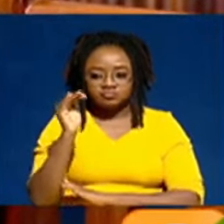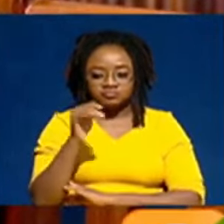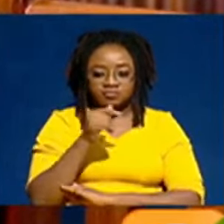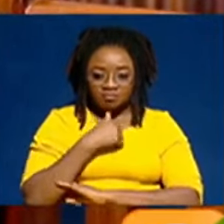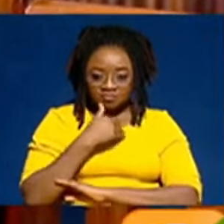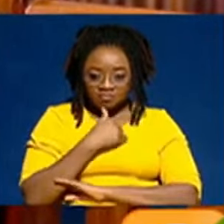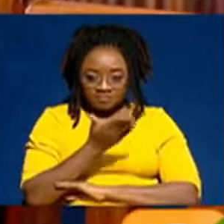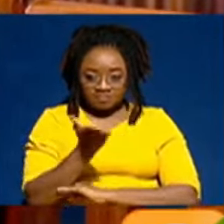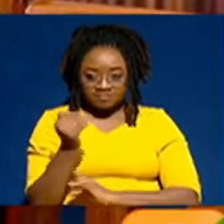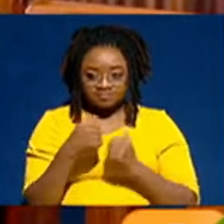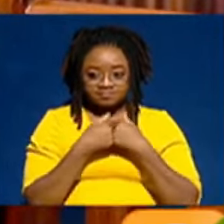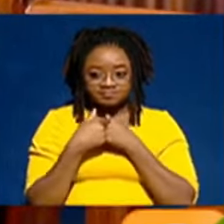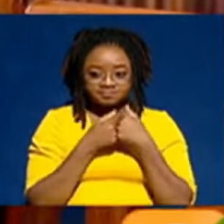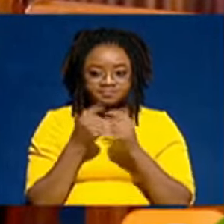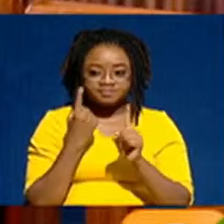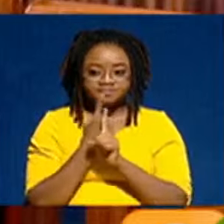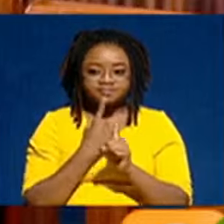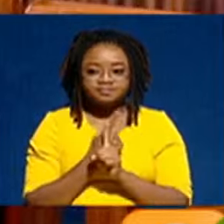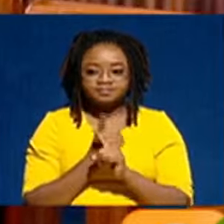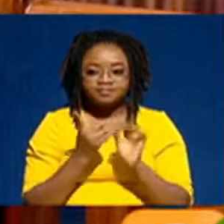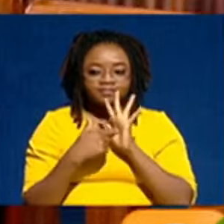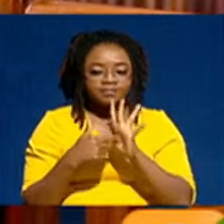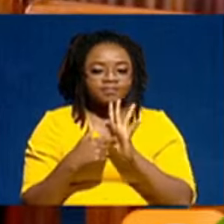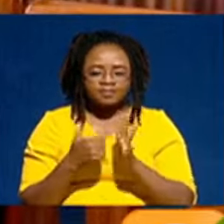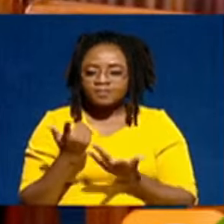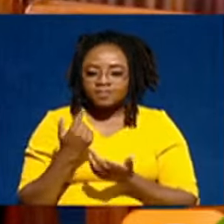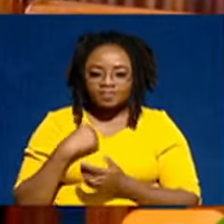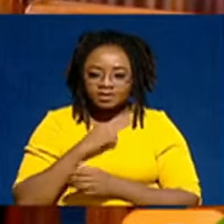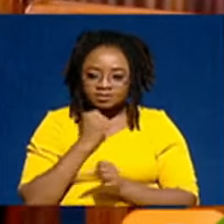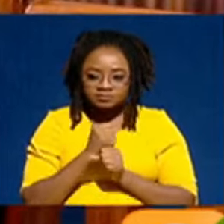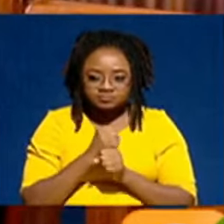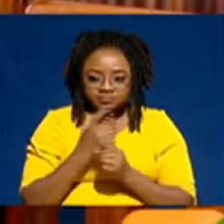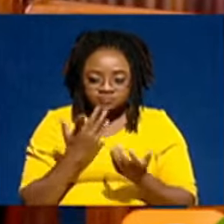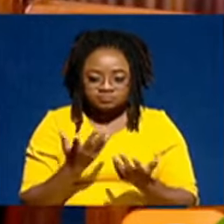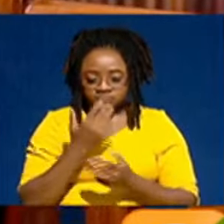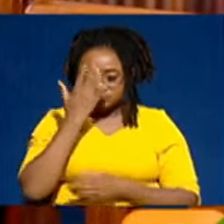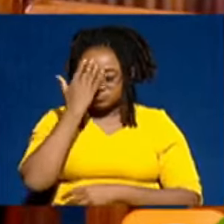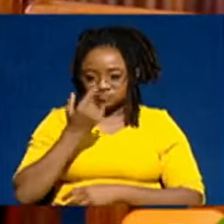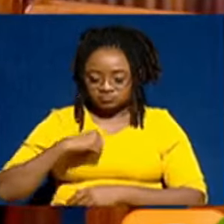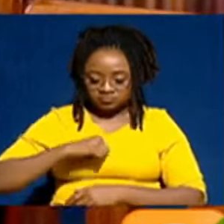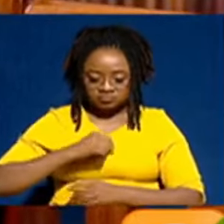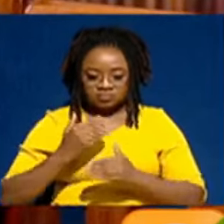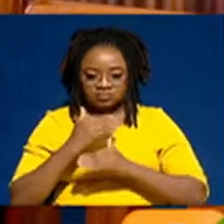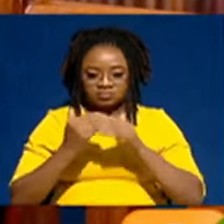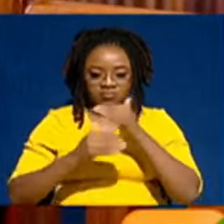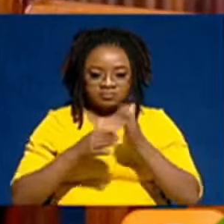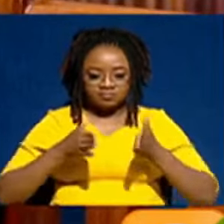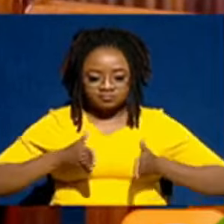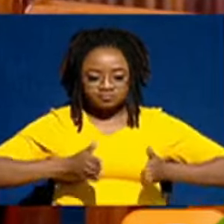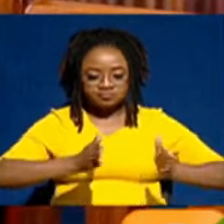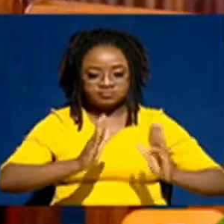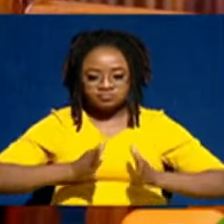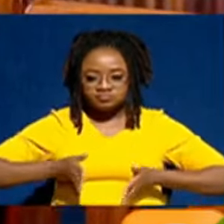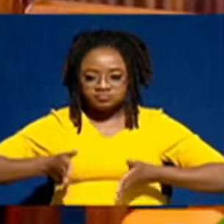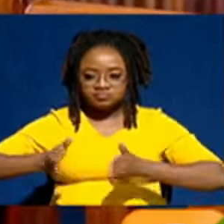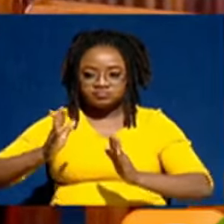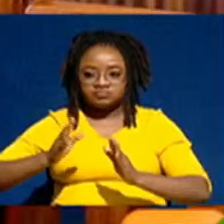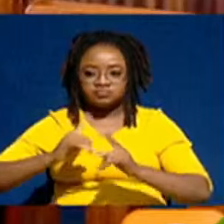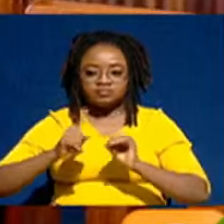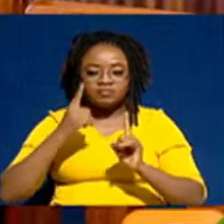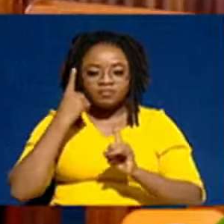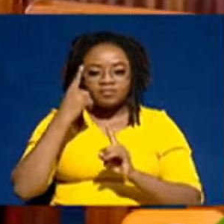public transport, for instance, what are we doing about it? We're continuously building roads for private cars, but we're completely forgetting about